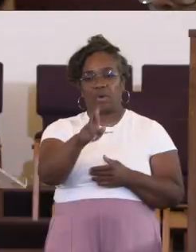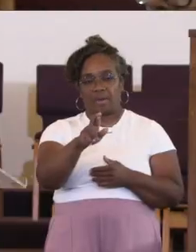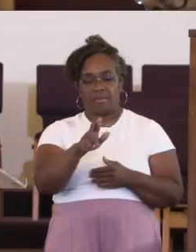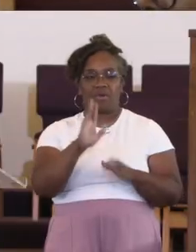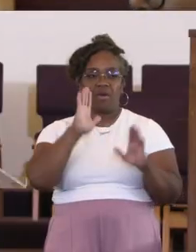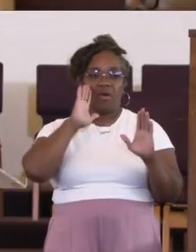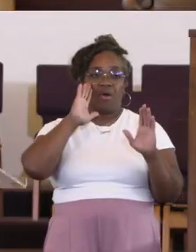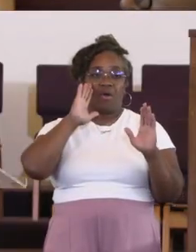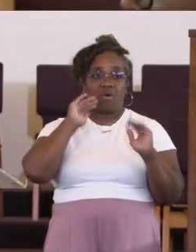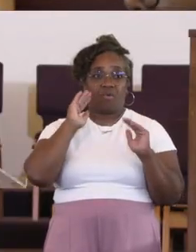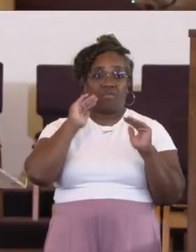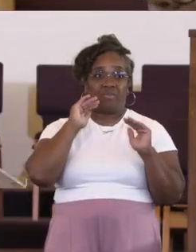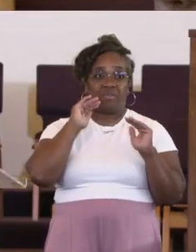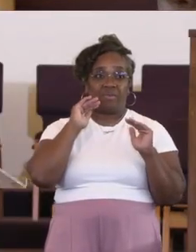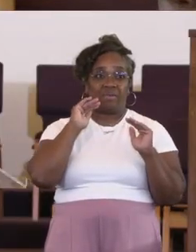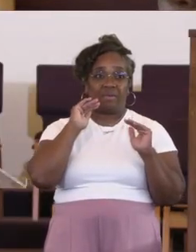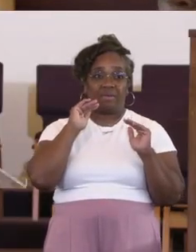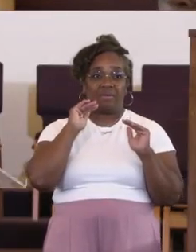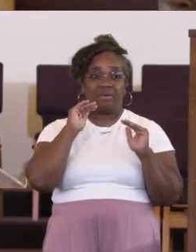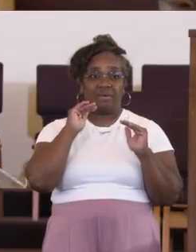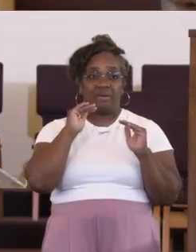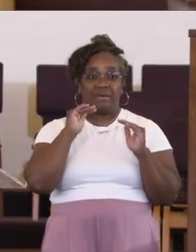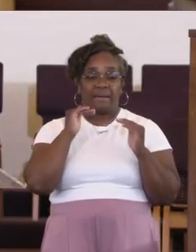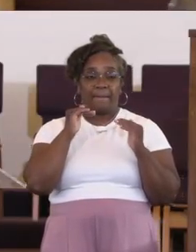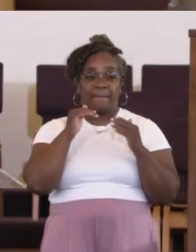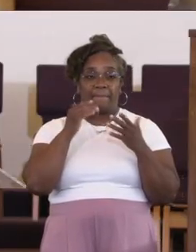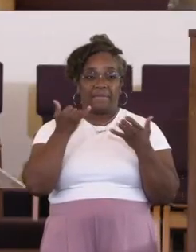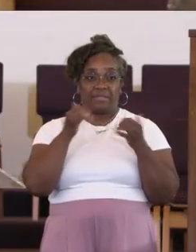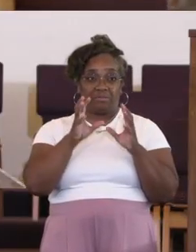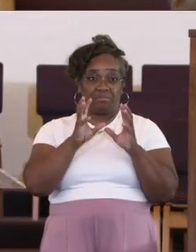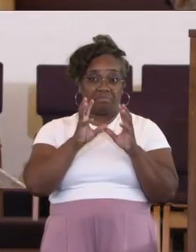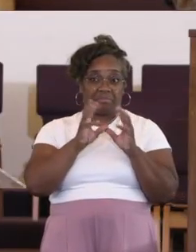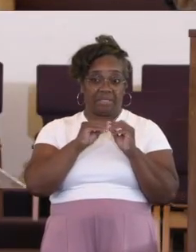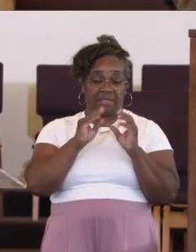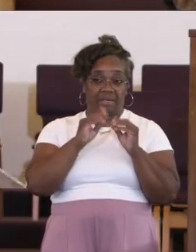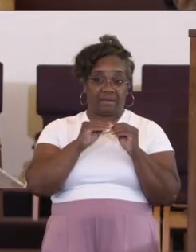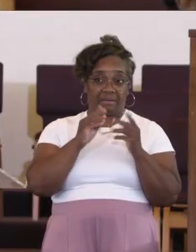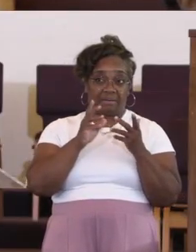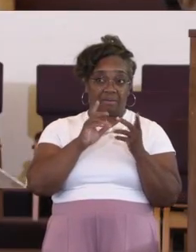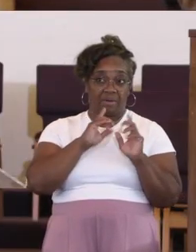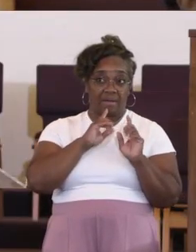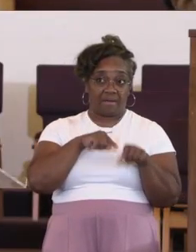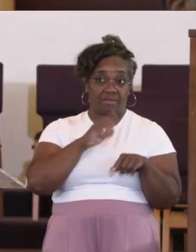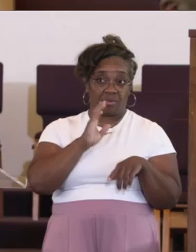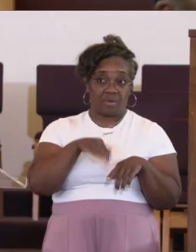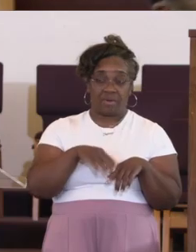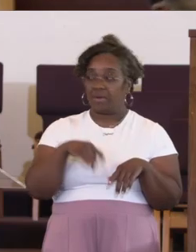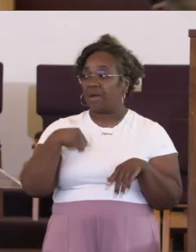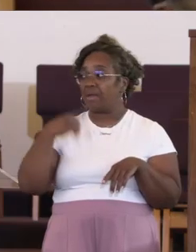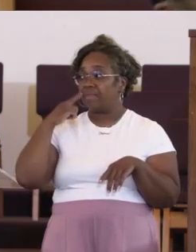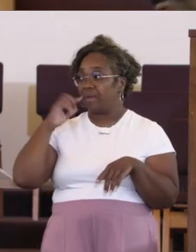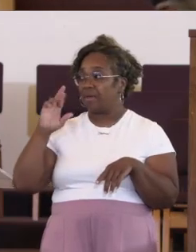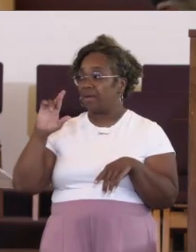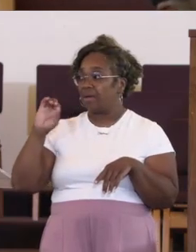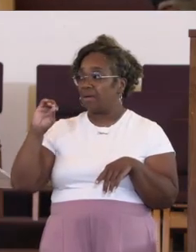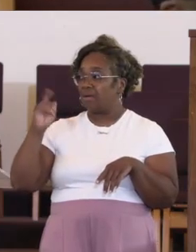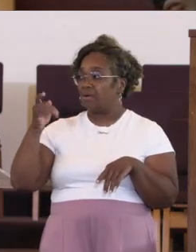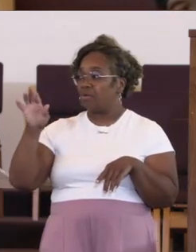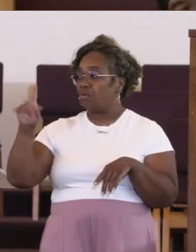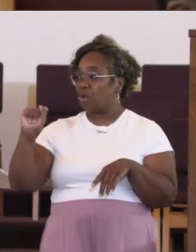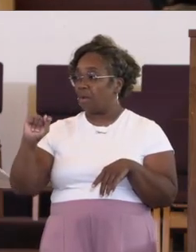Hopefully, by this input meeting, possibly, I might get an answer back. You think? So I think Robert Kramer thinks he works for